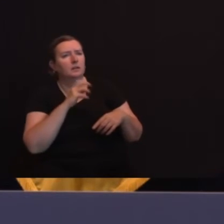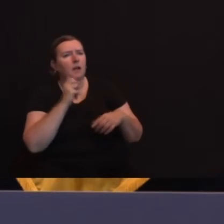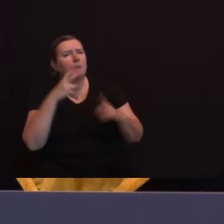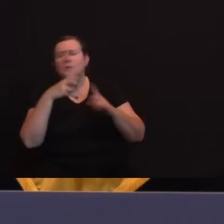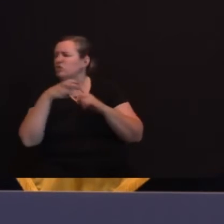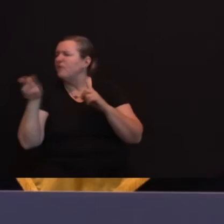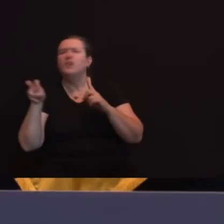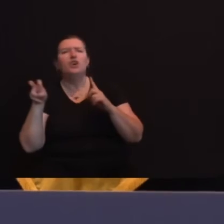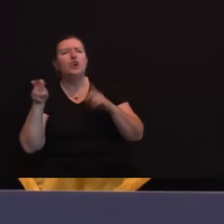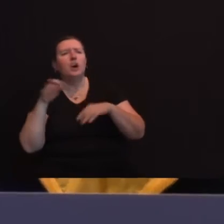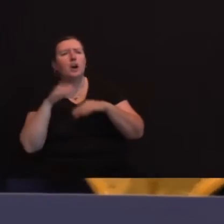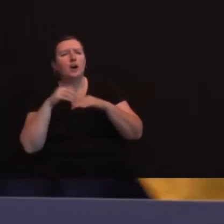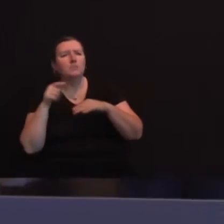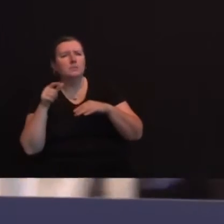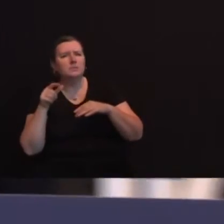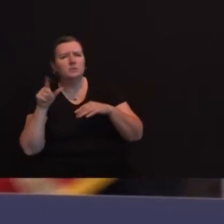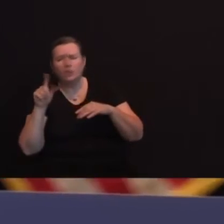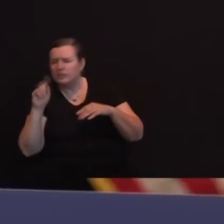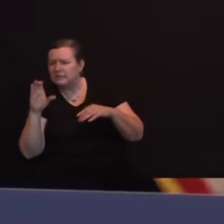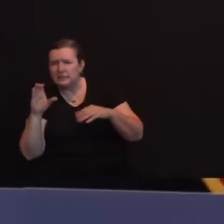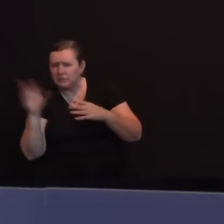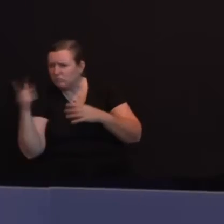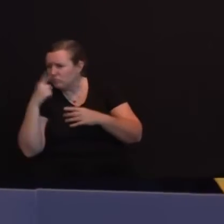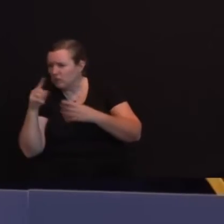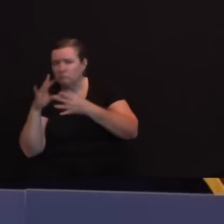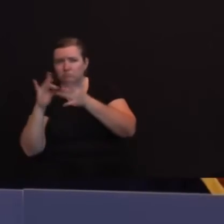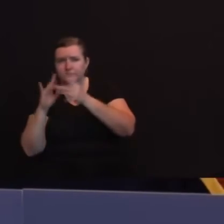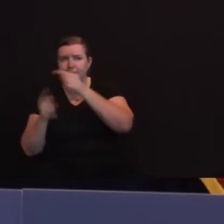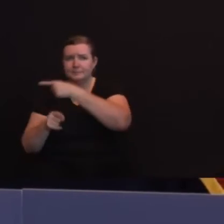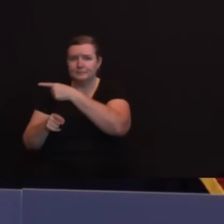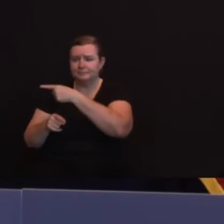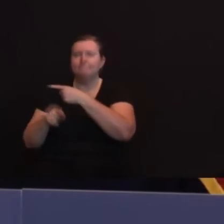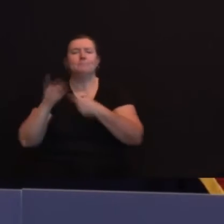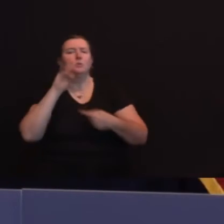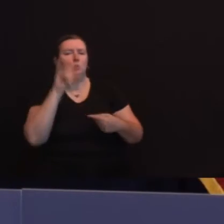any more color you got? We have